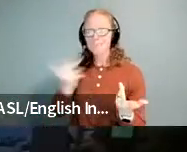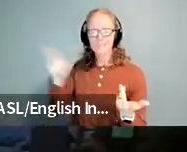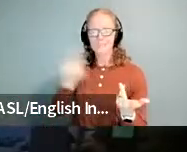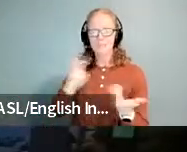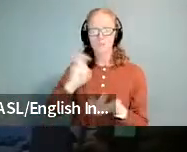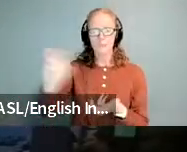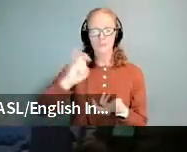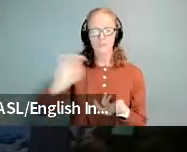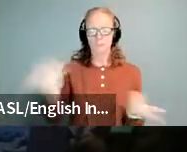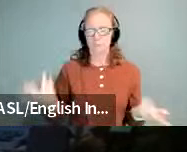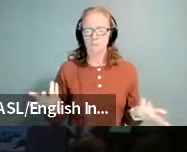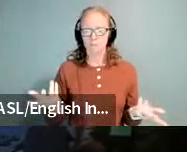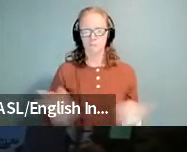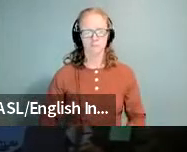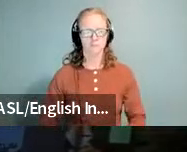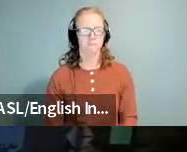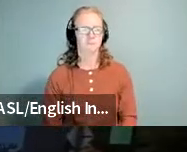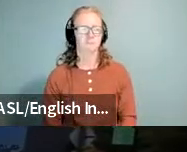that.